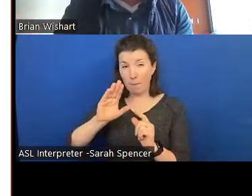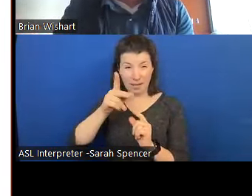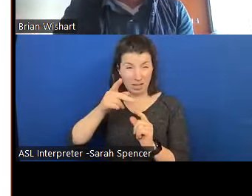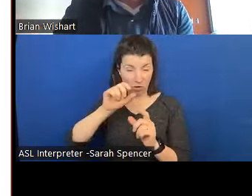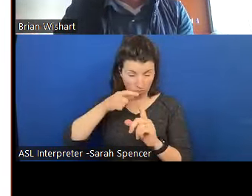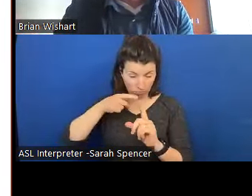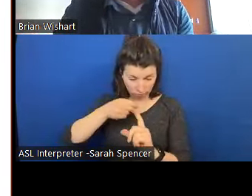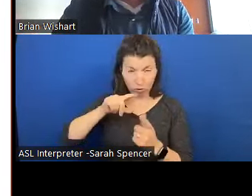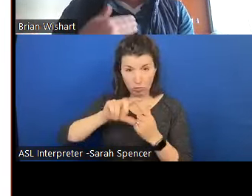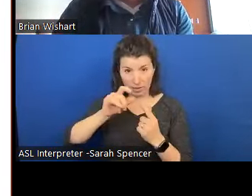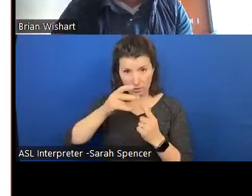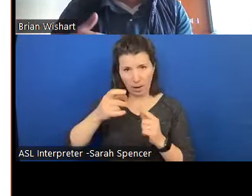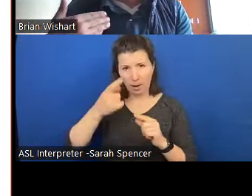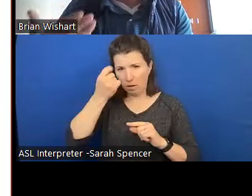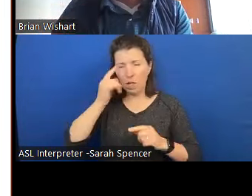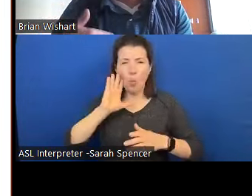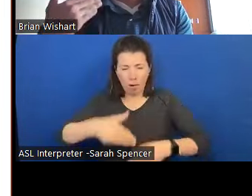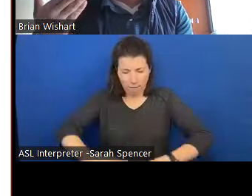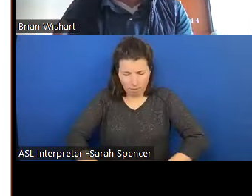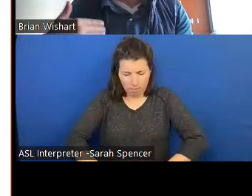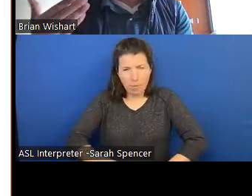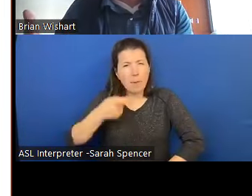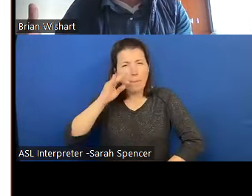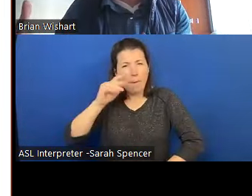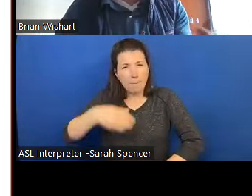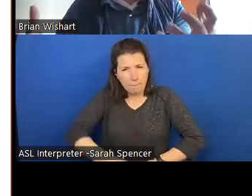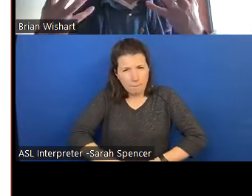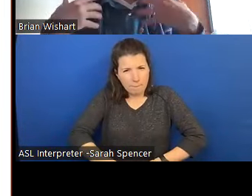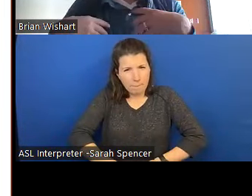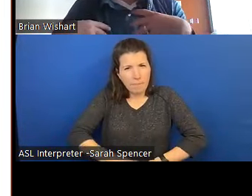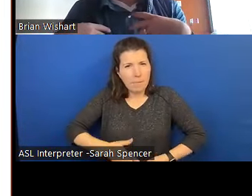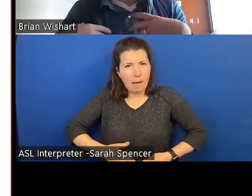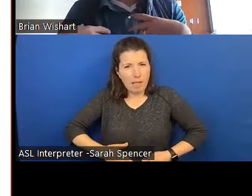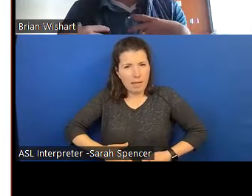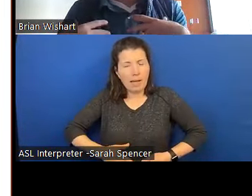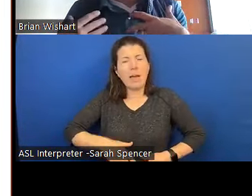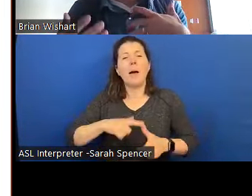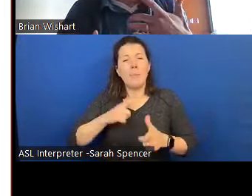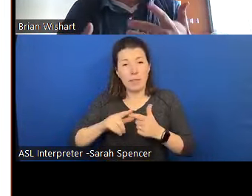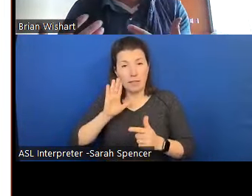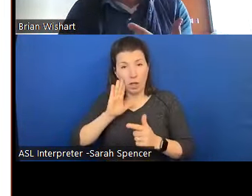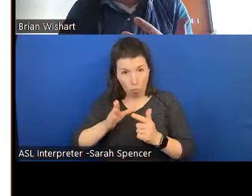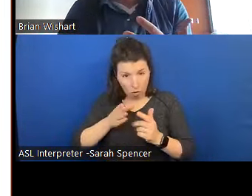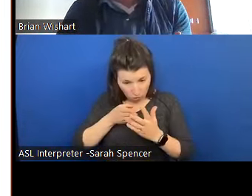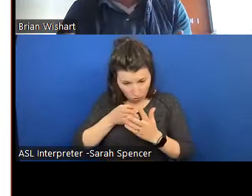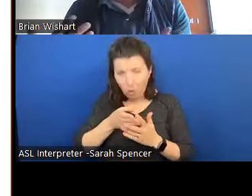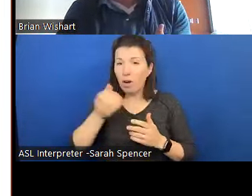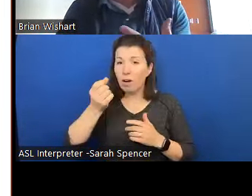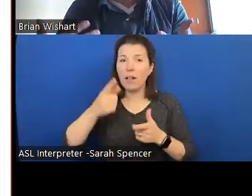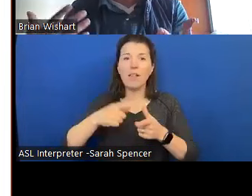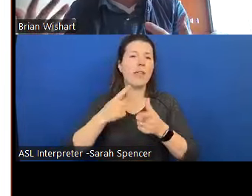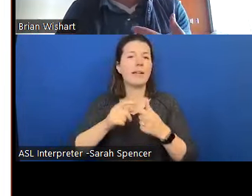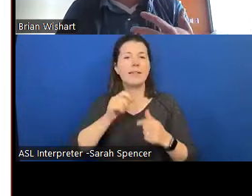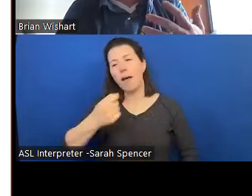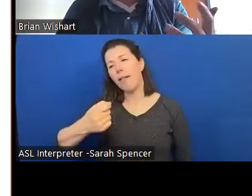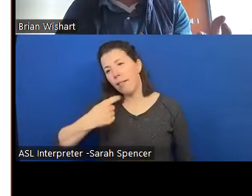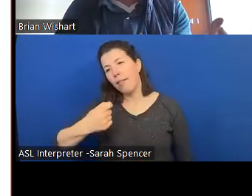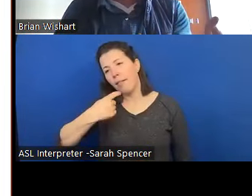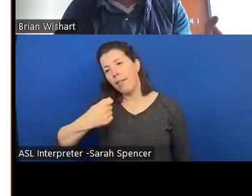couple months. The nice part about this is you're not getting that first pass through the body, and it's not something that you have to take a